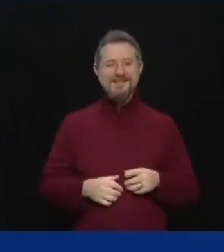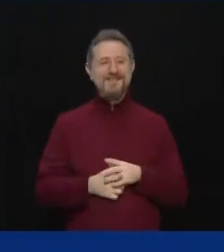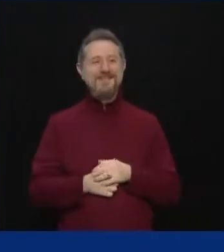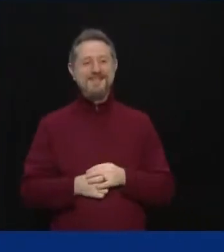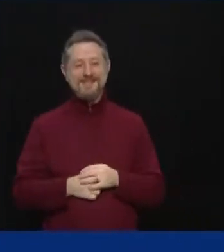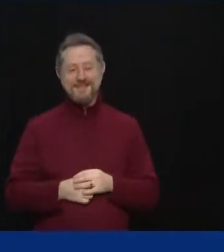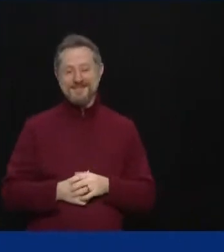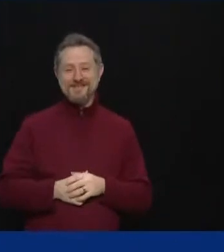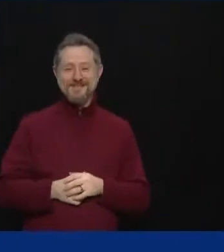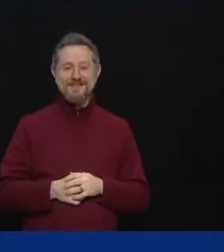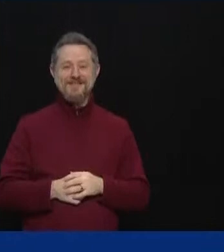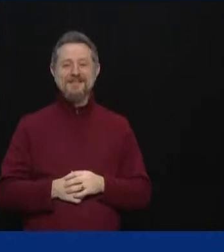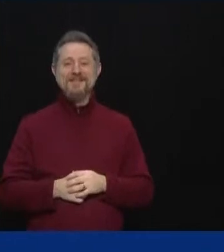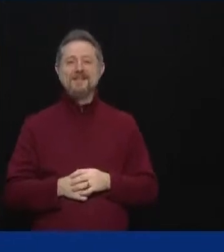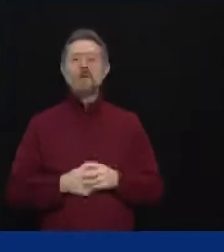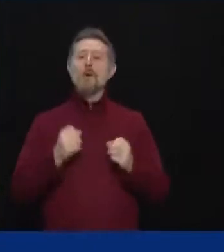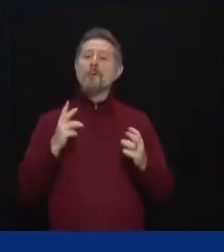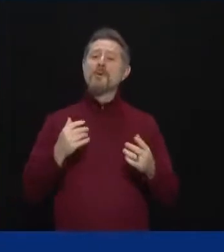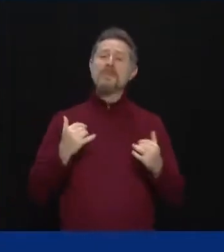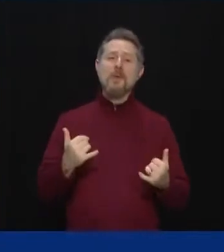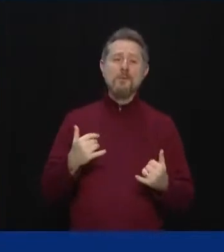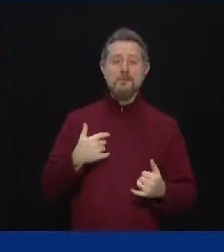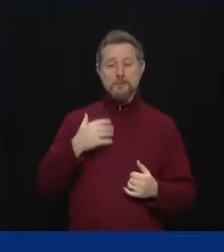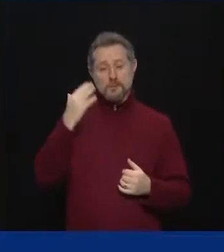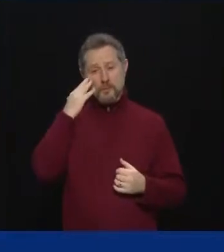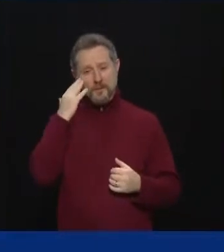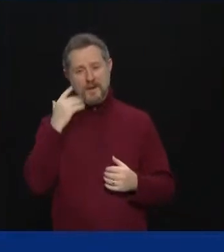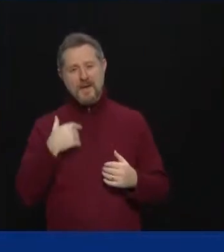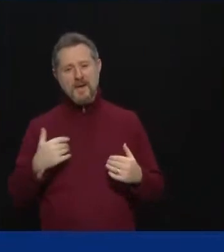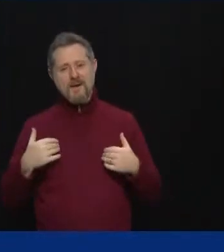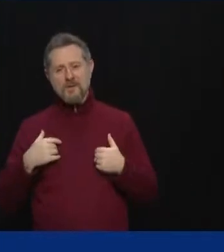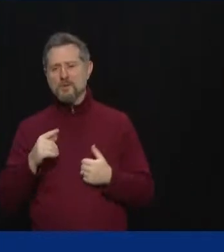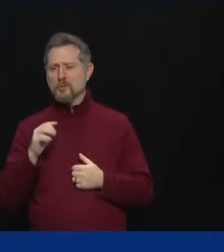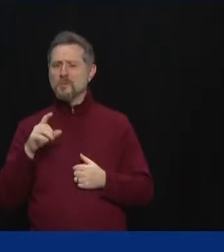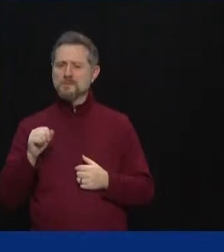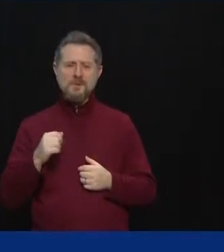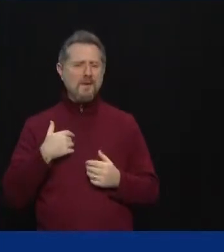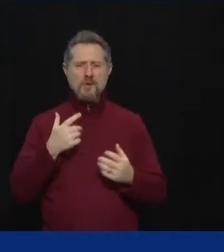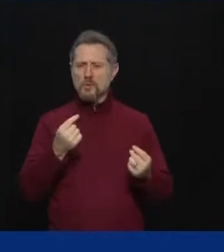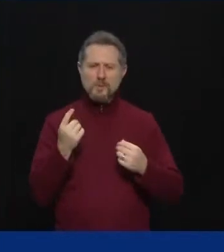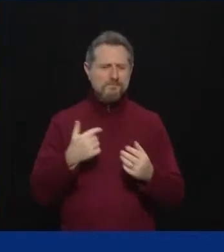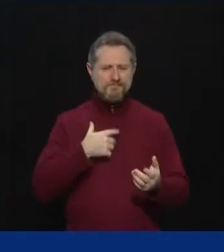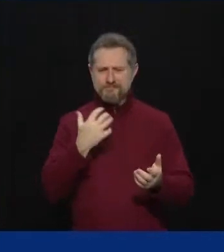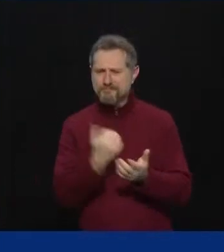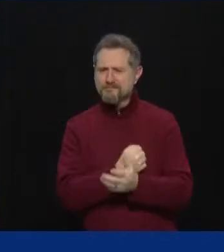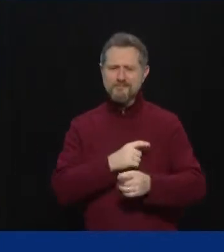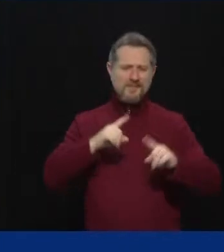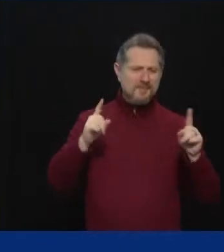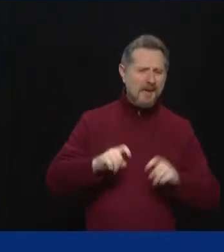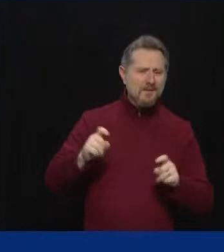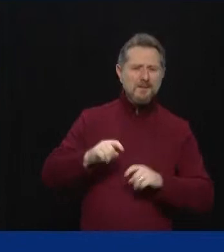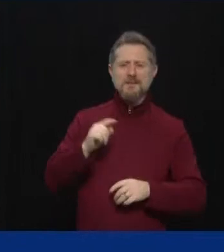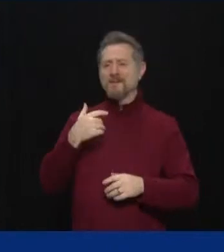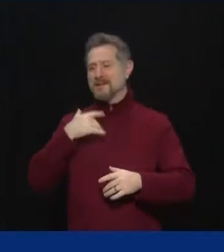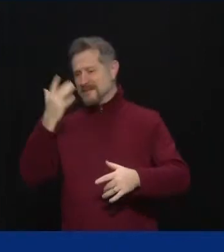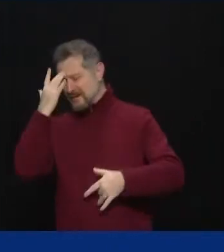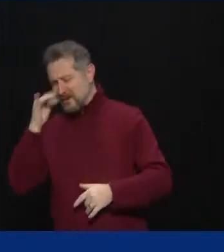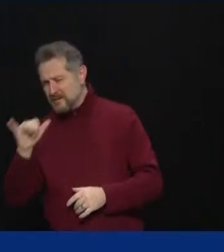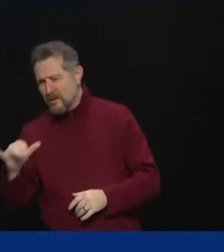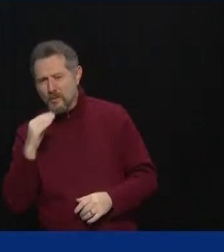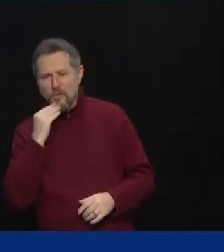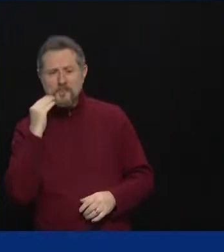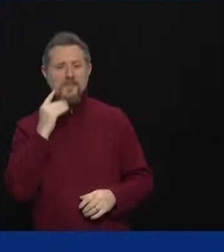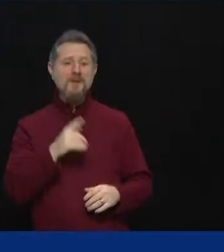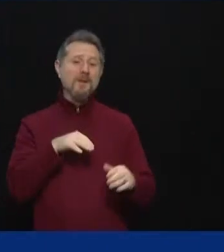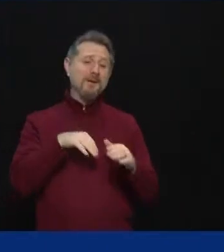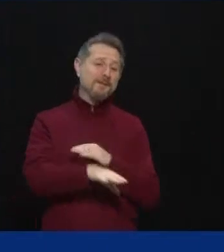So at this point, we know the tools. We know what to do. We have to get tested, stay home when you're sick, wear a mask indoor public